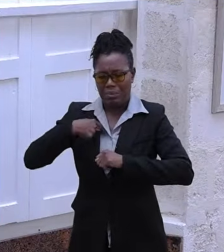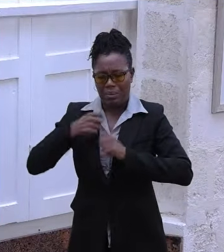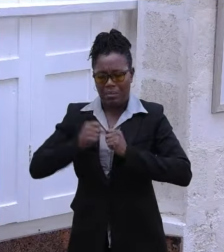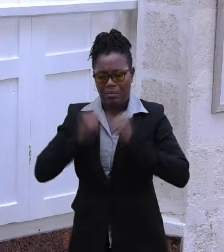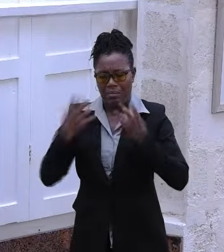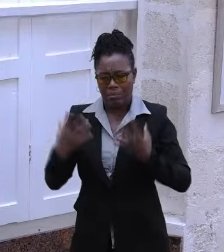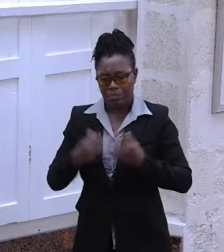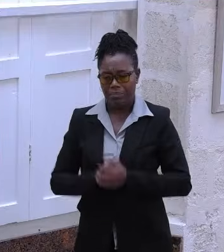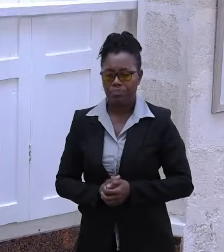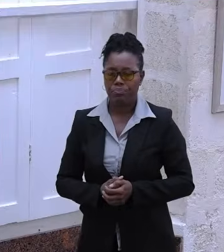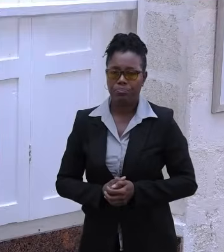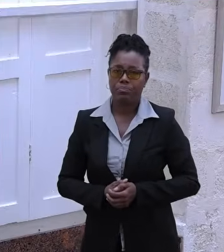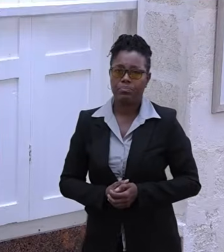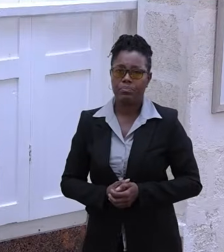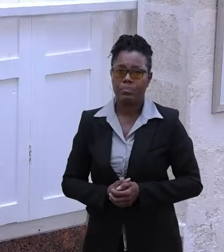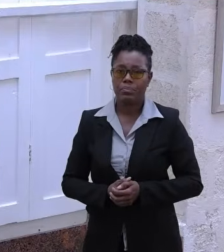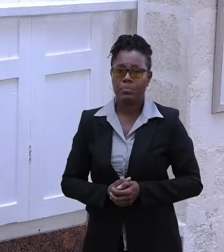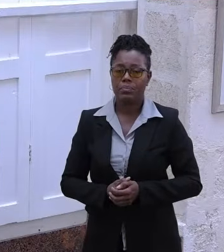Thank you.